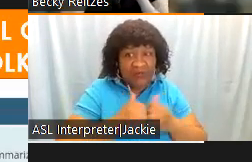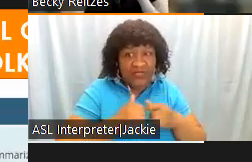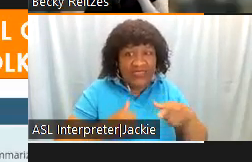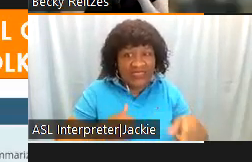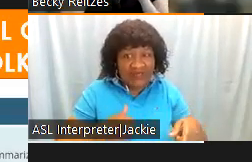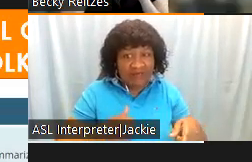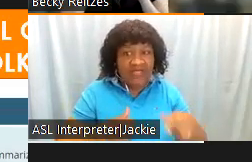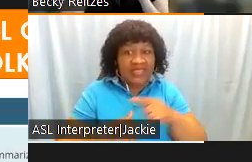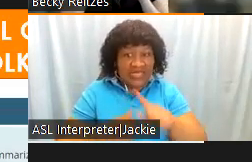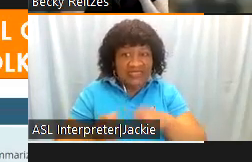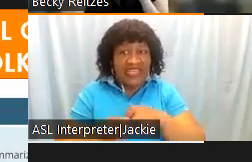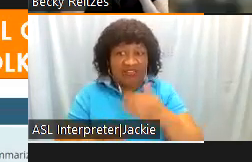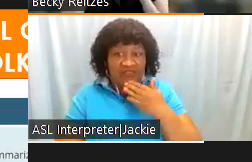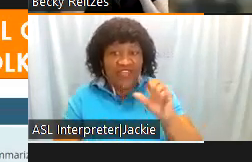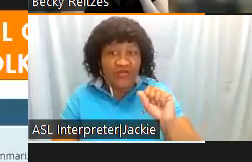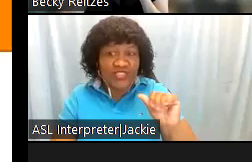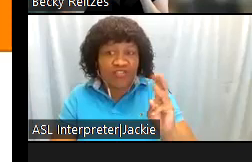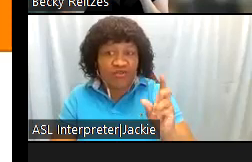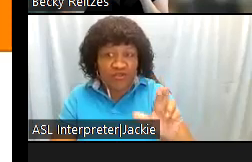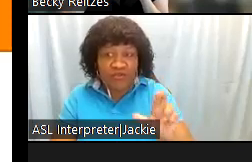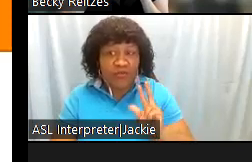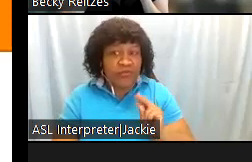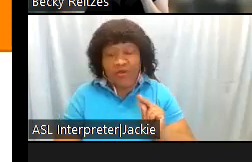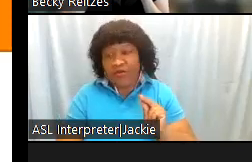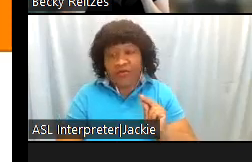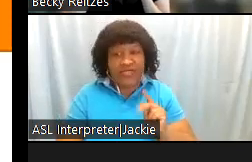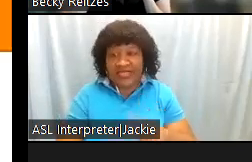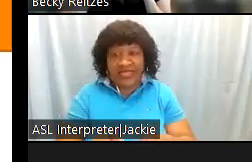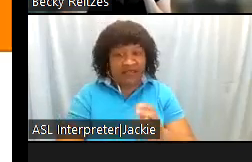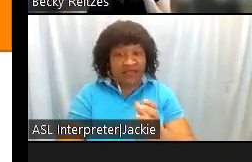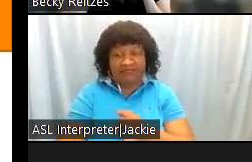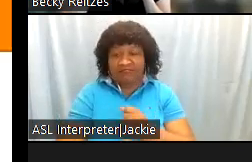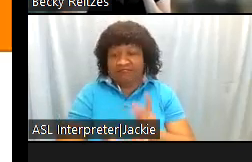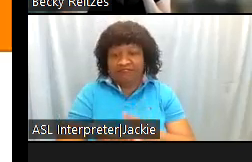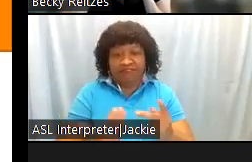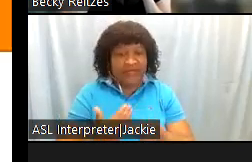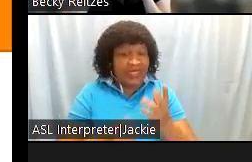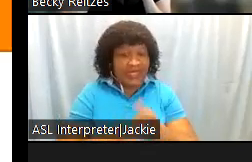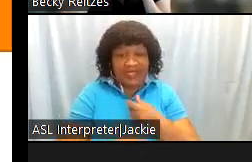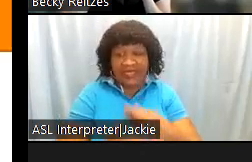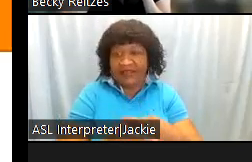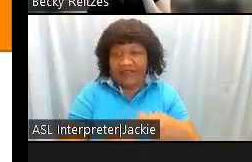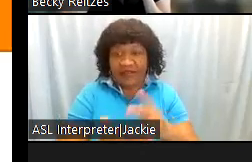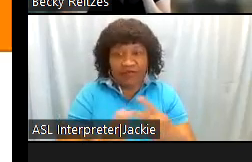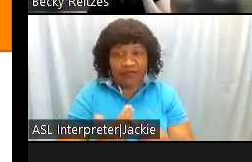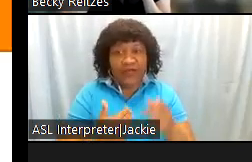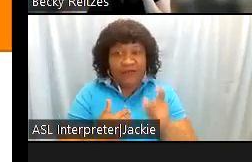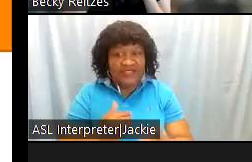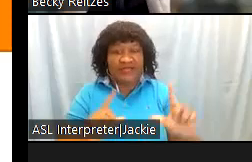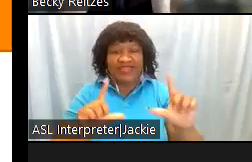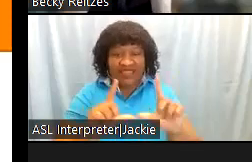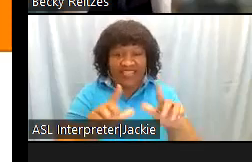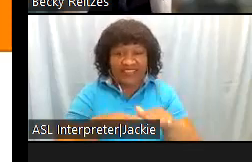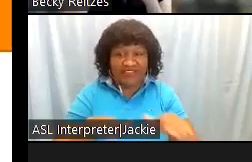exactly the answer. Thank you, Sawyer. That no, that would not, they would not be able to receive that because it needs to be a licensed child care